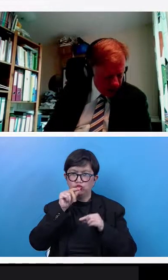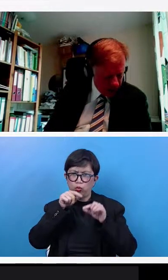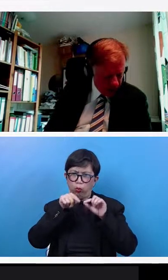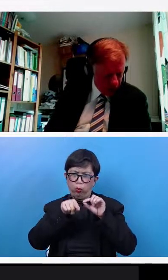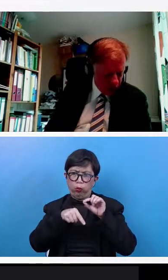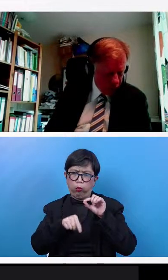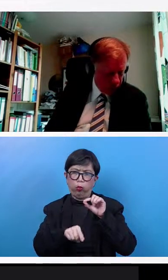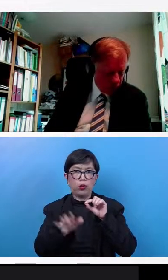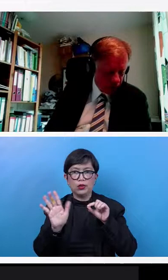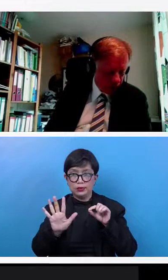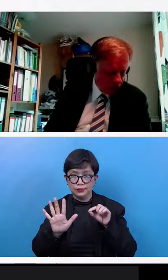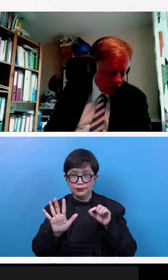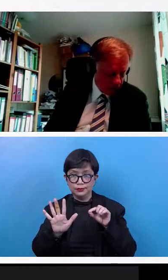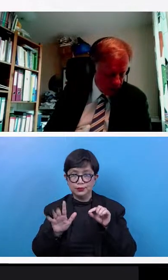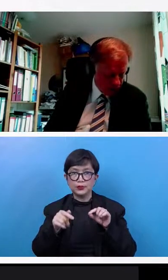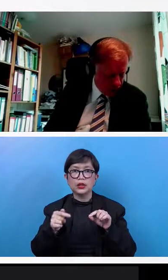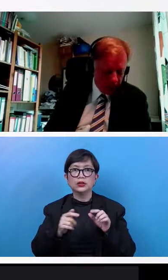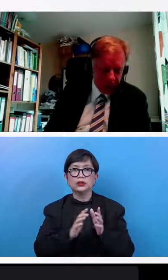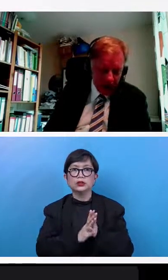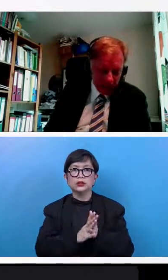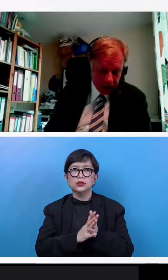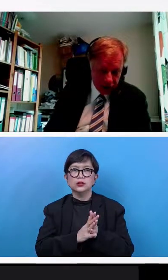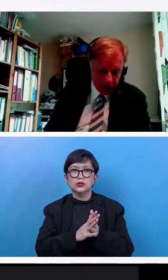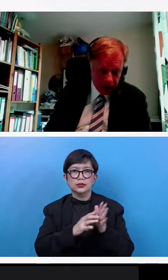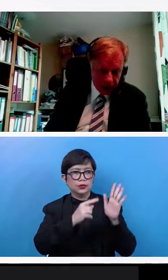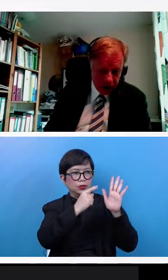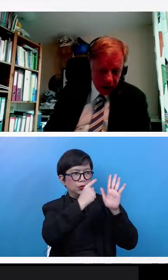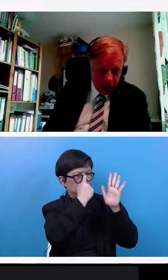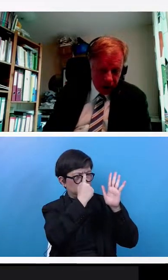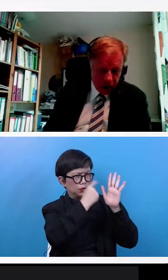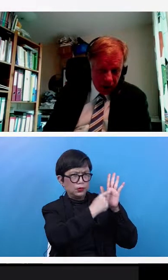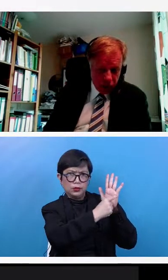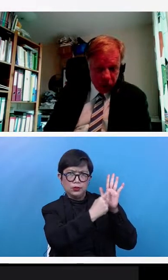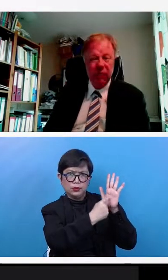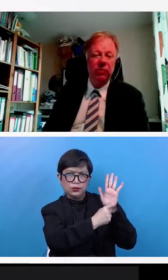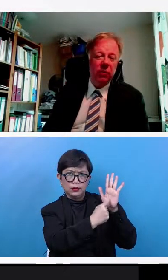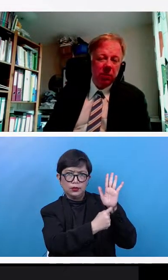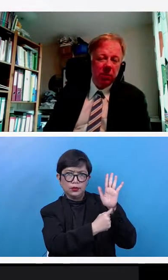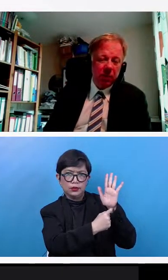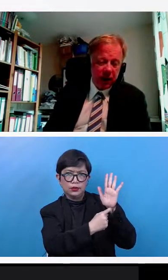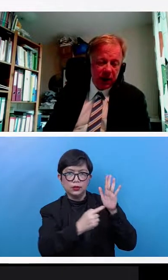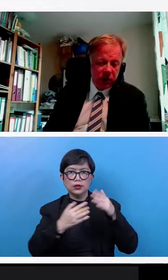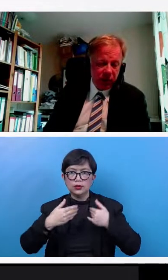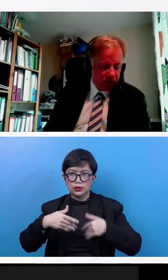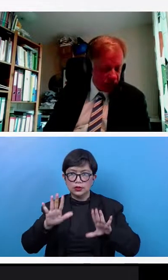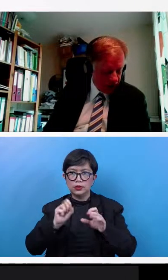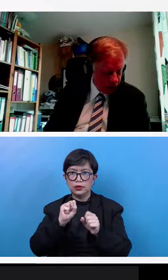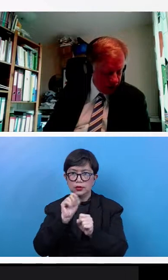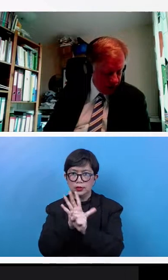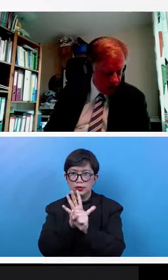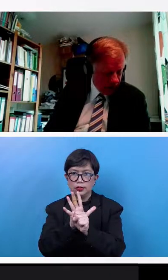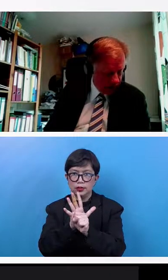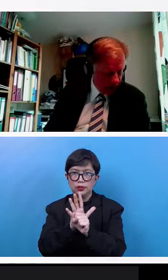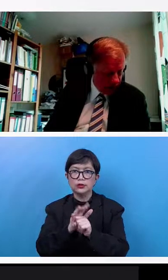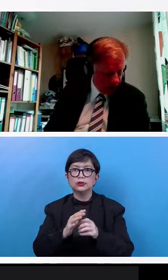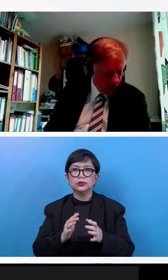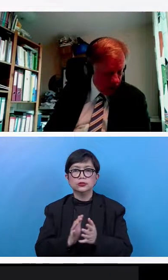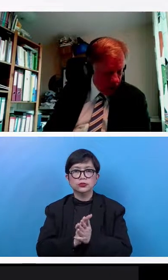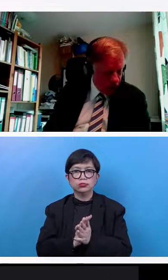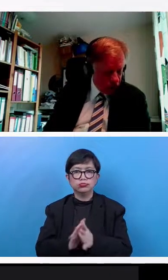can call a post-pandemic reset. One of the key drivers, I would say, is